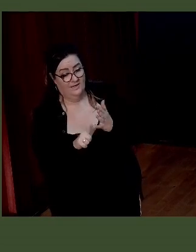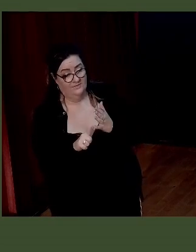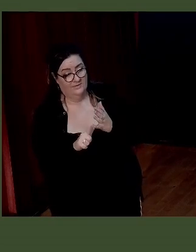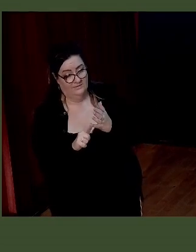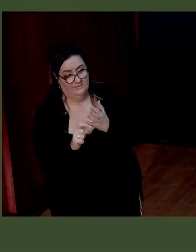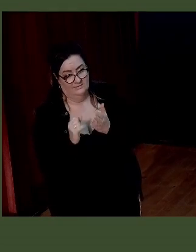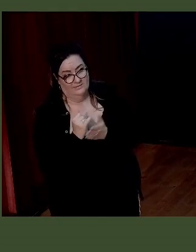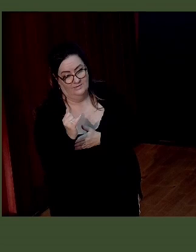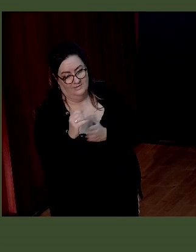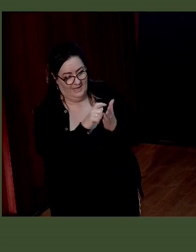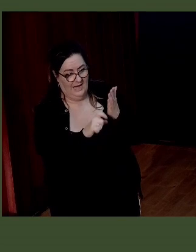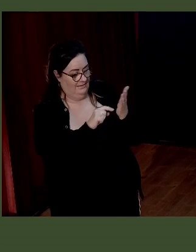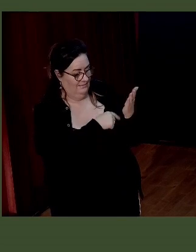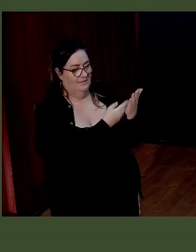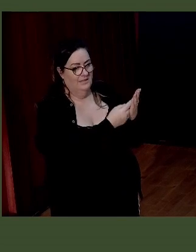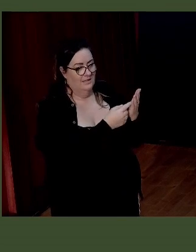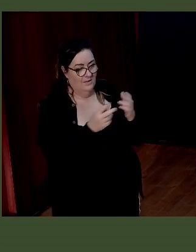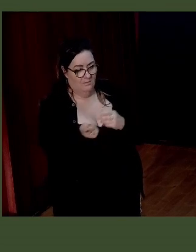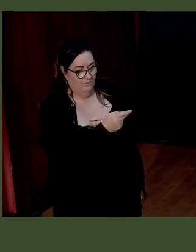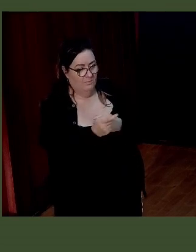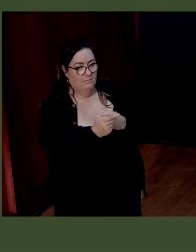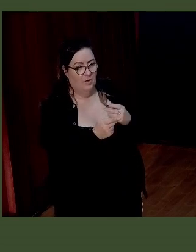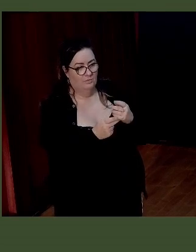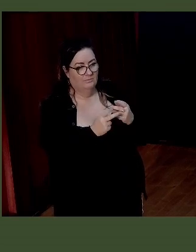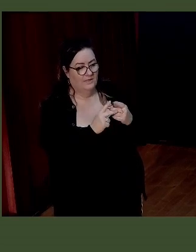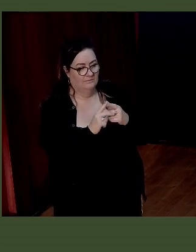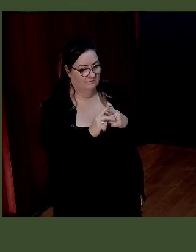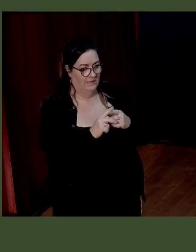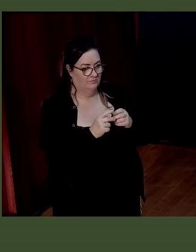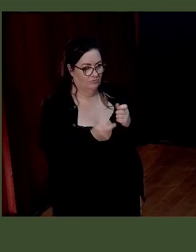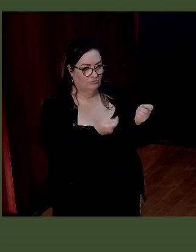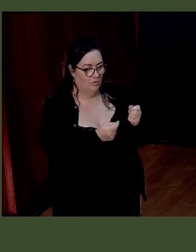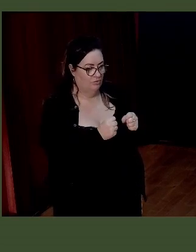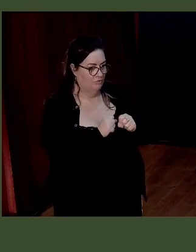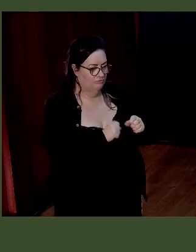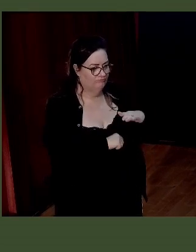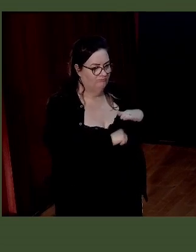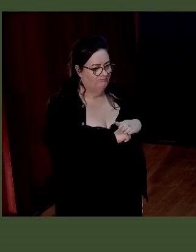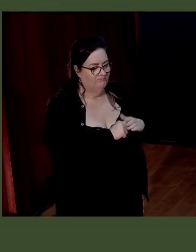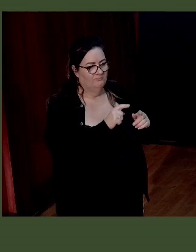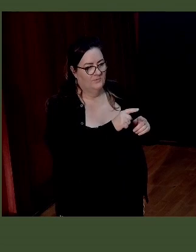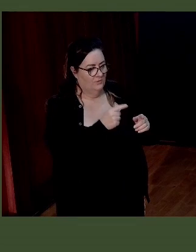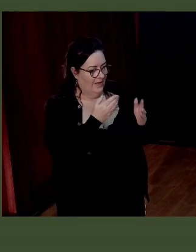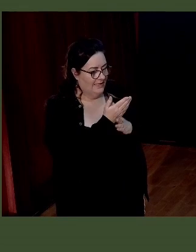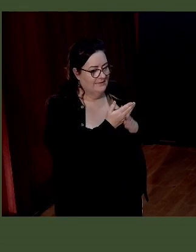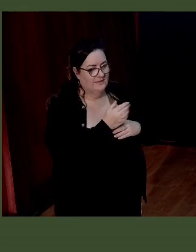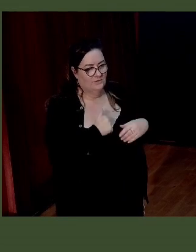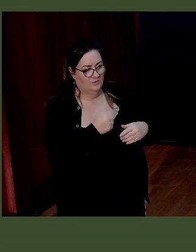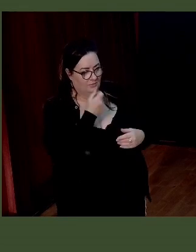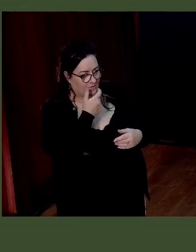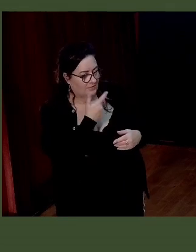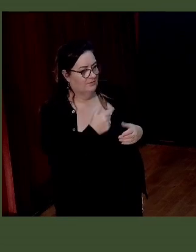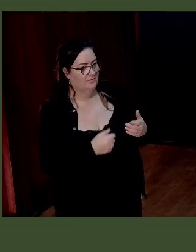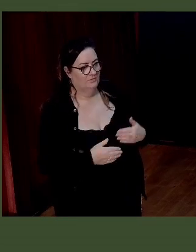Censorship of Publications Act. Both led to very effective censorship of birth control information, while continued pressure from those opposed to any